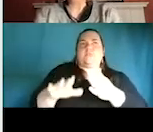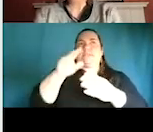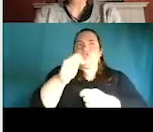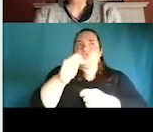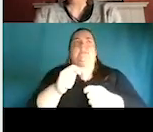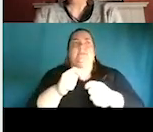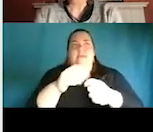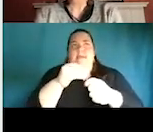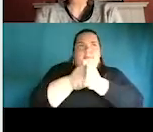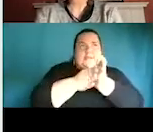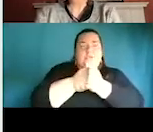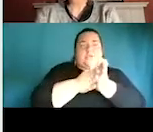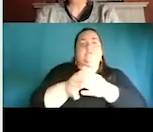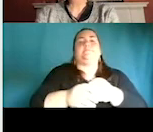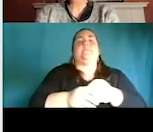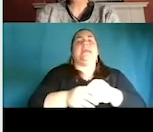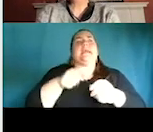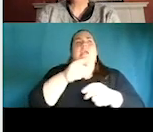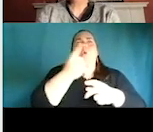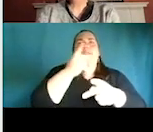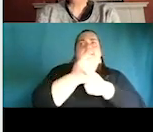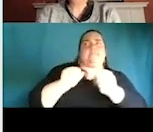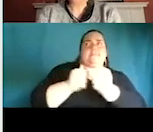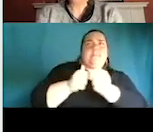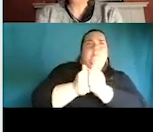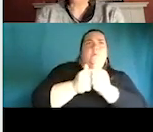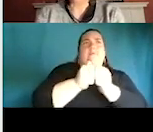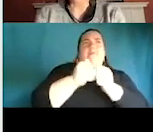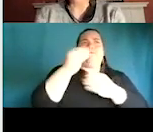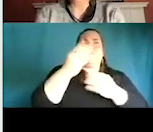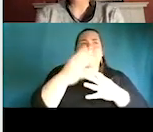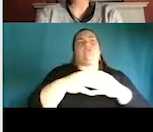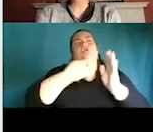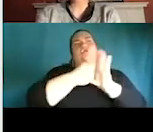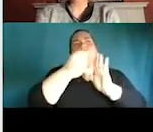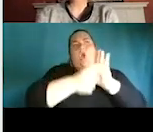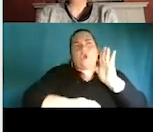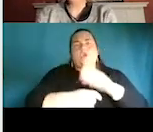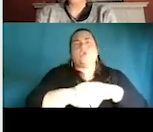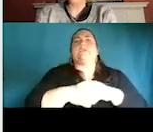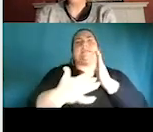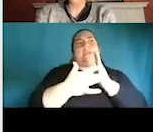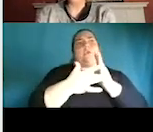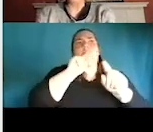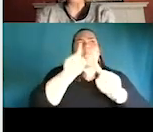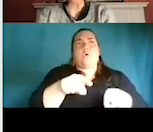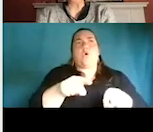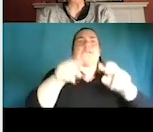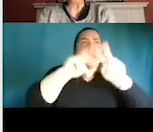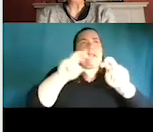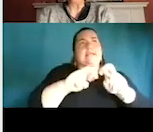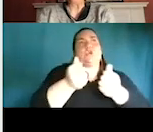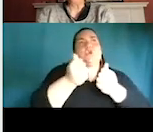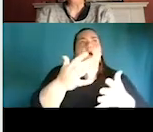material, ranging from a recently published journal article or a technical report analyzing the cause of a ferry accident in Sweden.